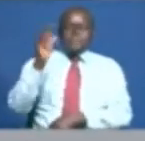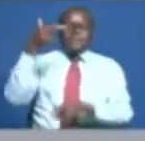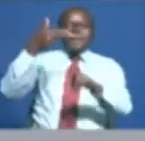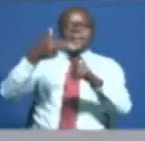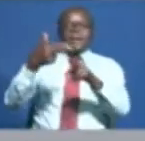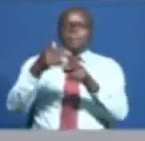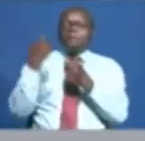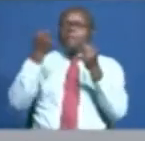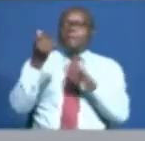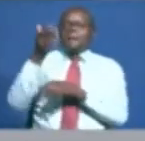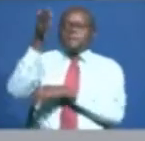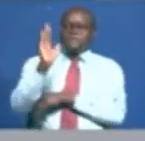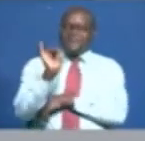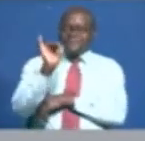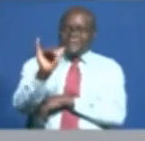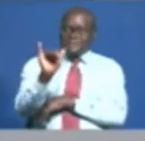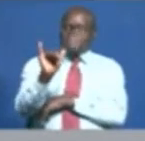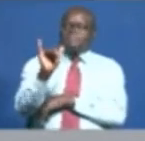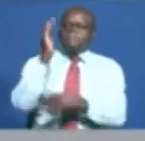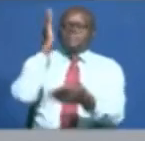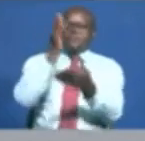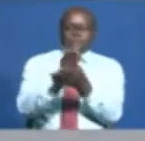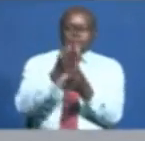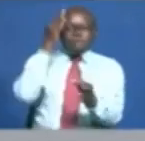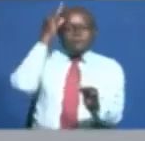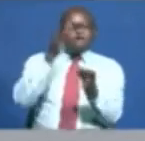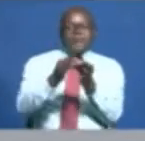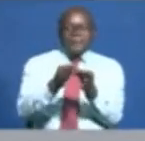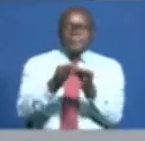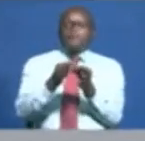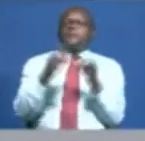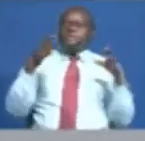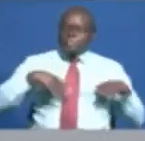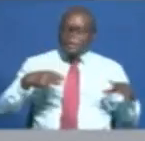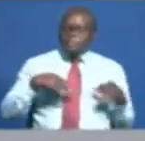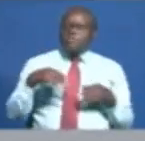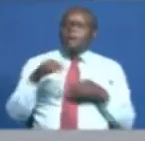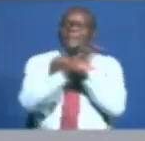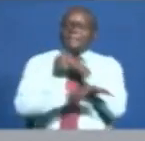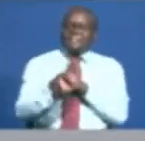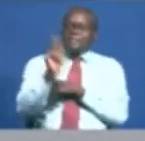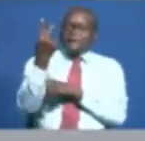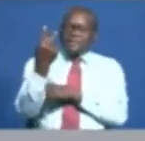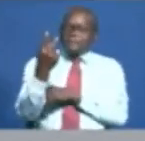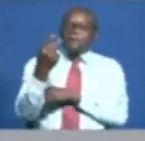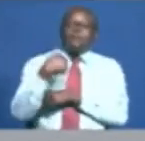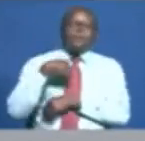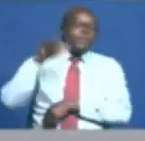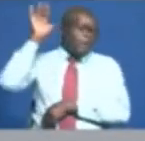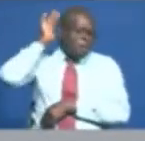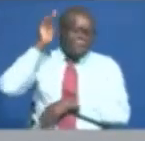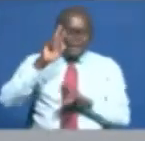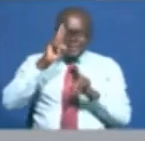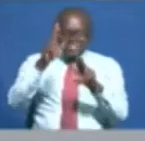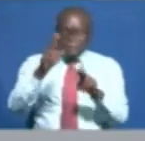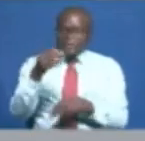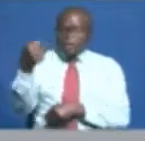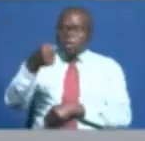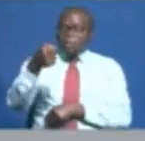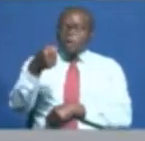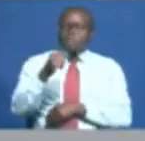God that I will bear true faith and allegiance to the people and the Republic of Kenya, that I will obey, respect, uphold,